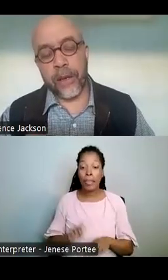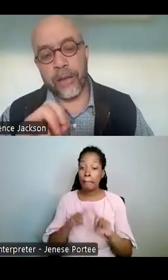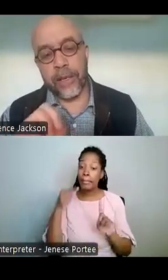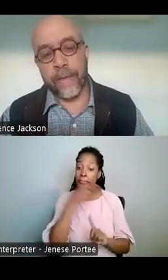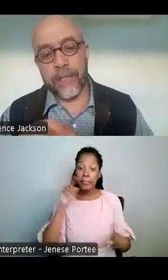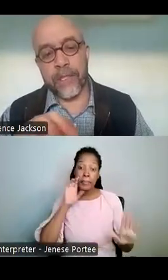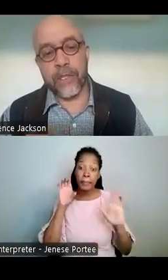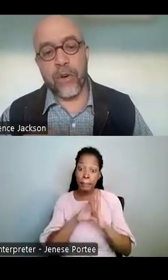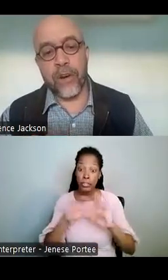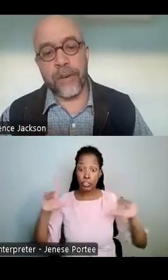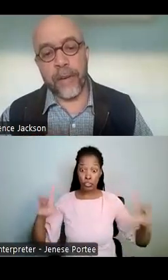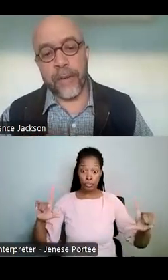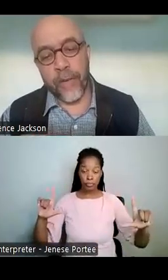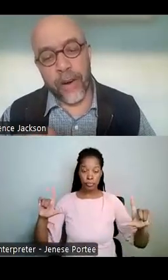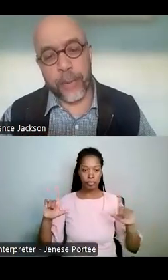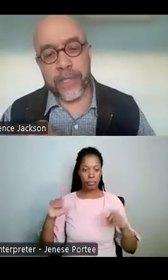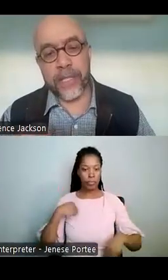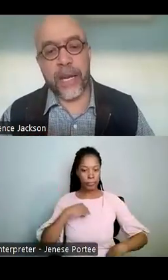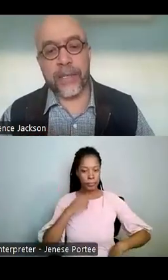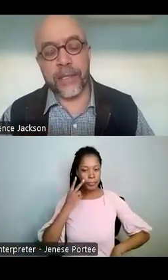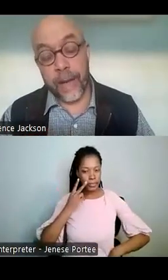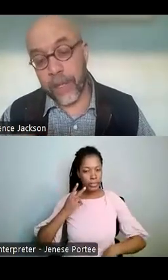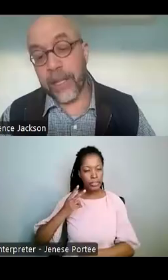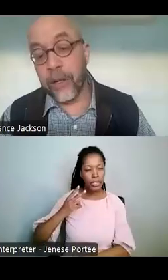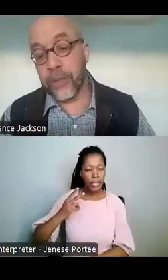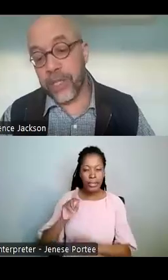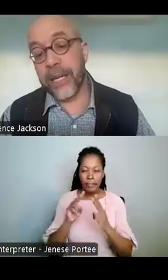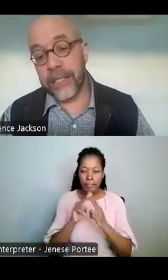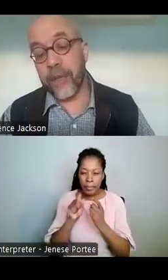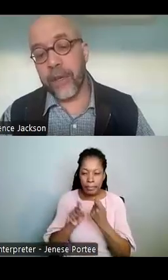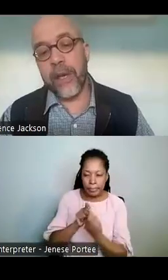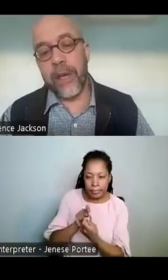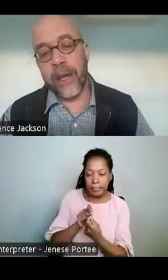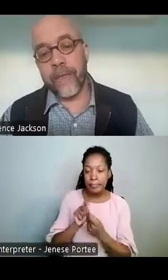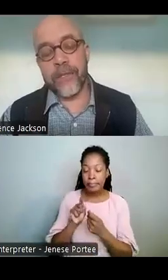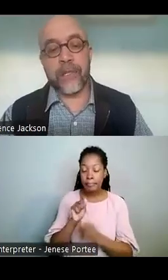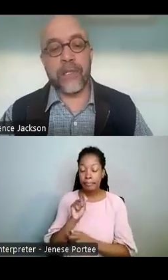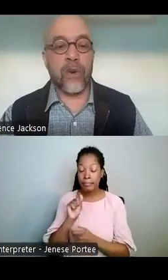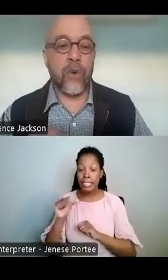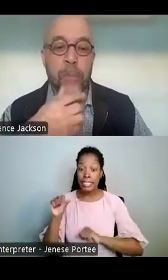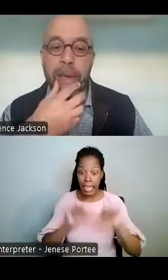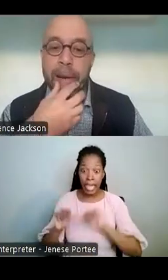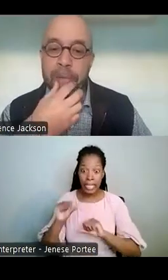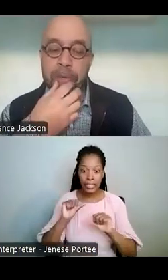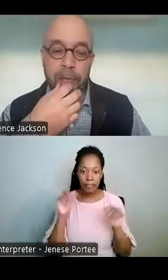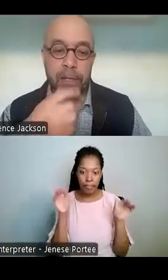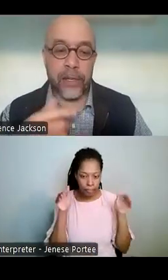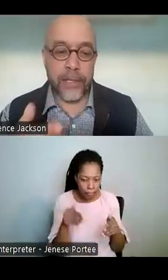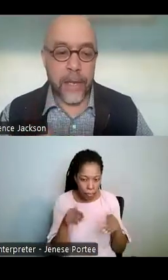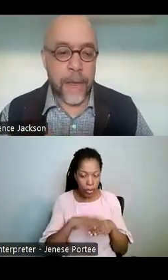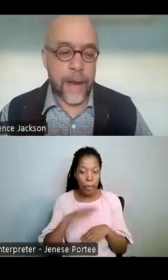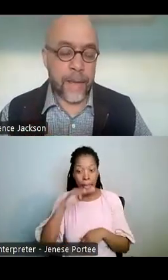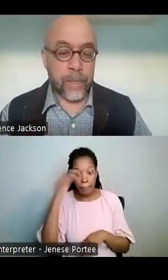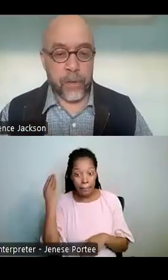portrait, the emphasis on a very precise, clinical, scientific emphasis on Black music and